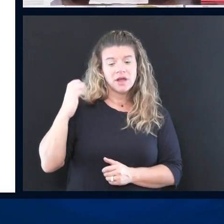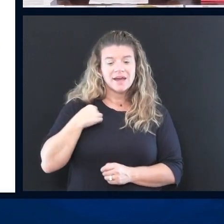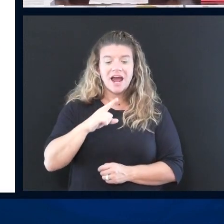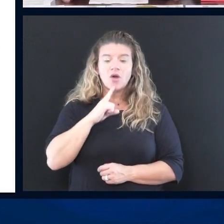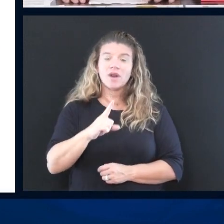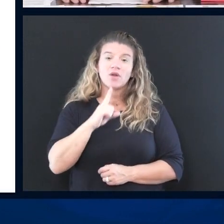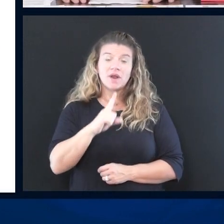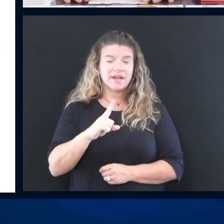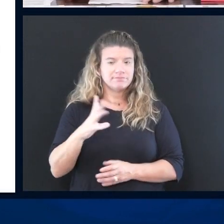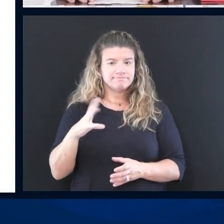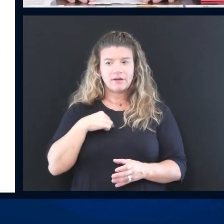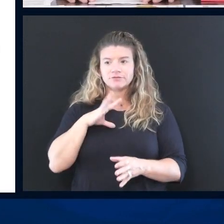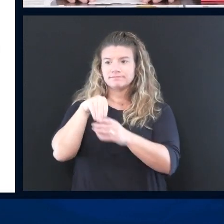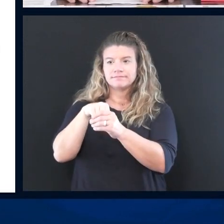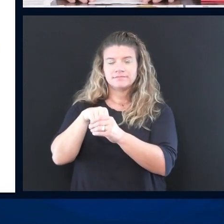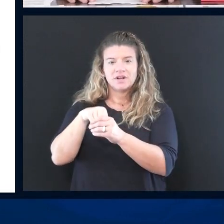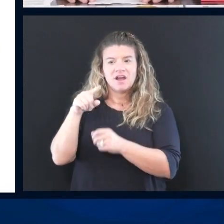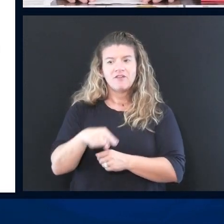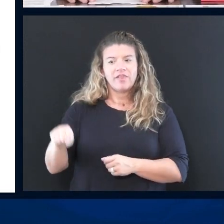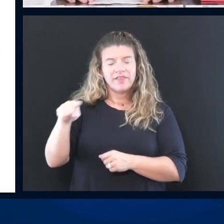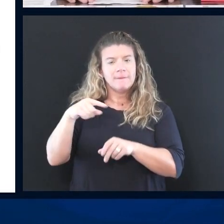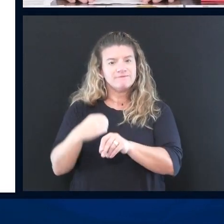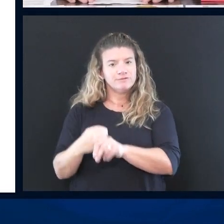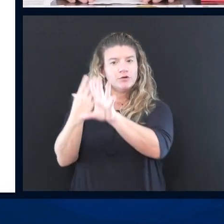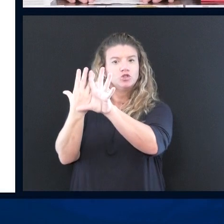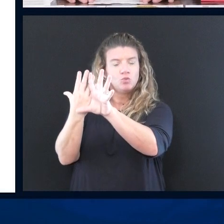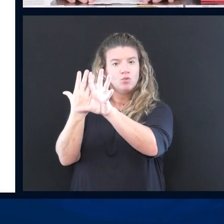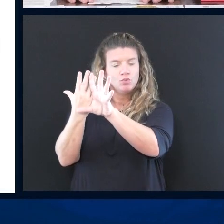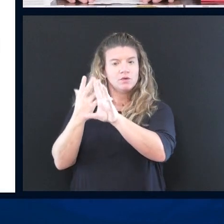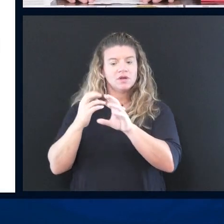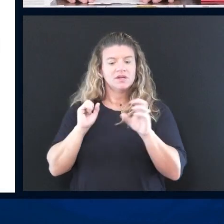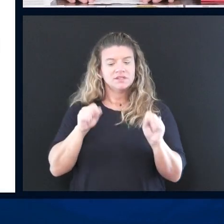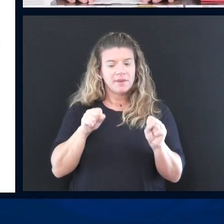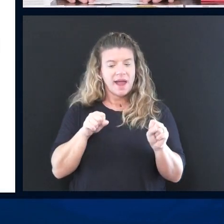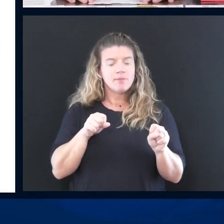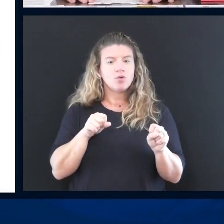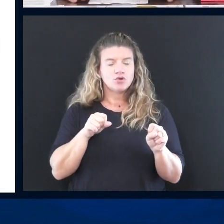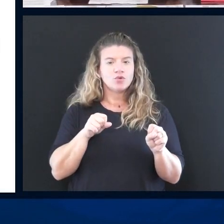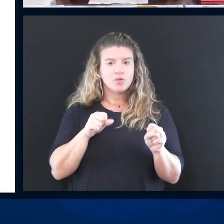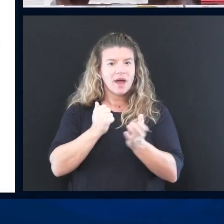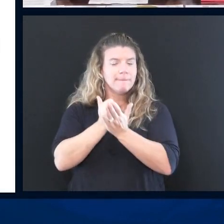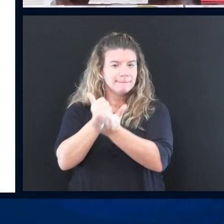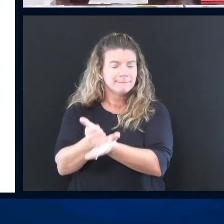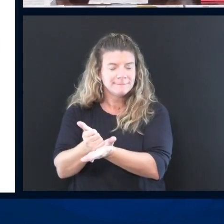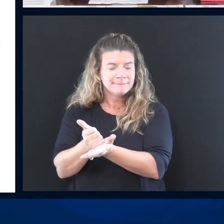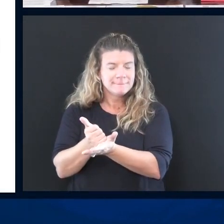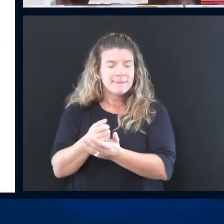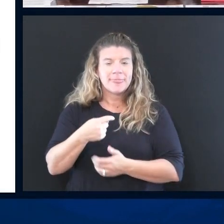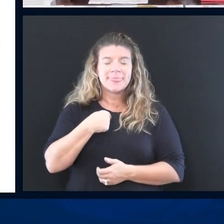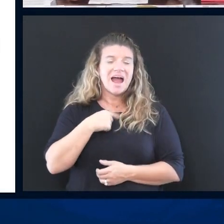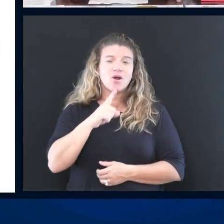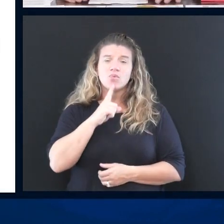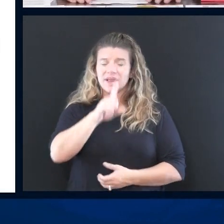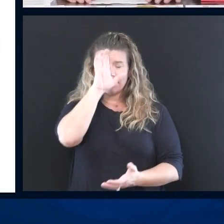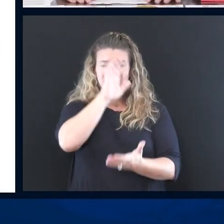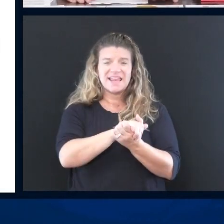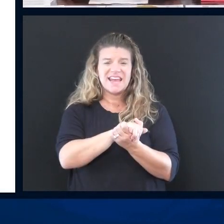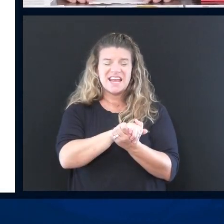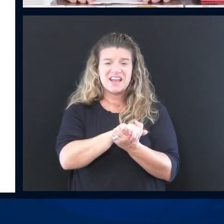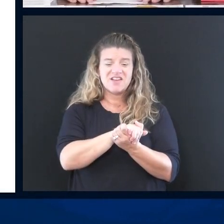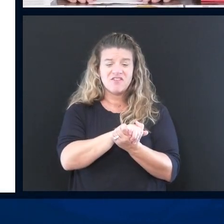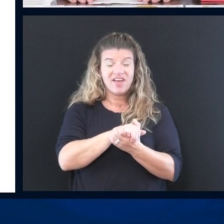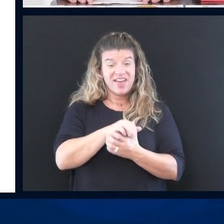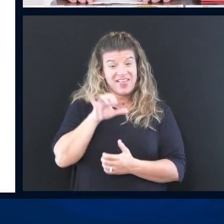surely did my part from a virtual standpoint, and so I just believe that this is